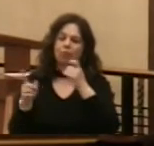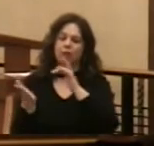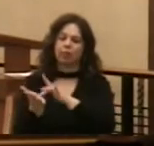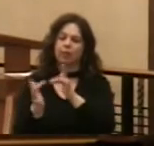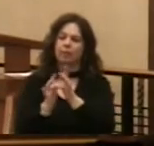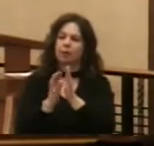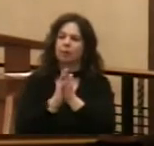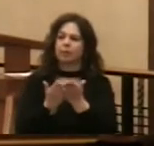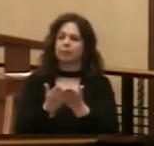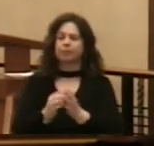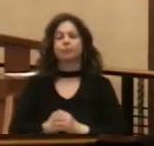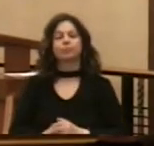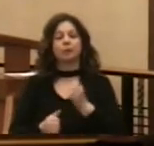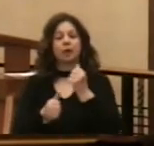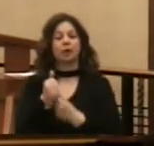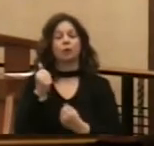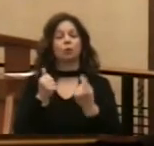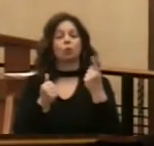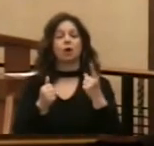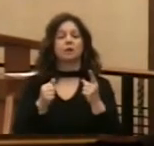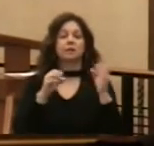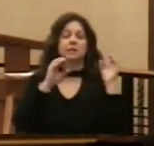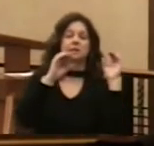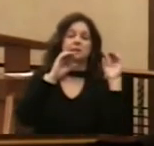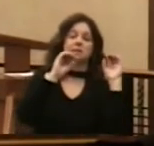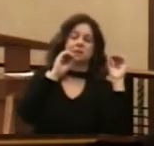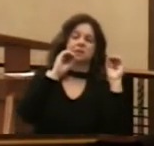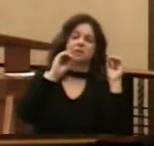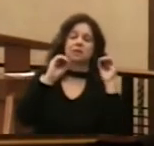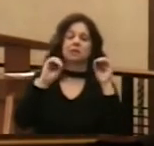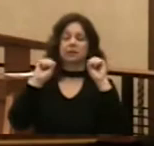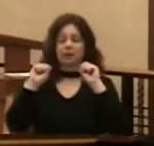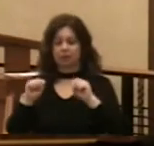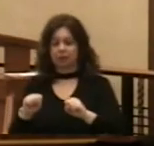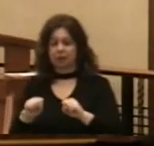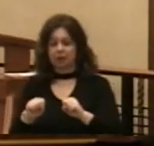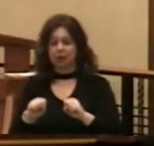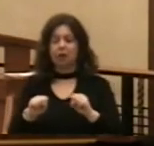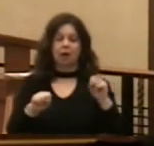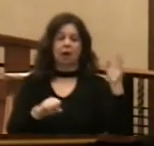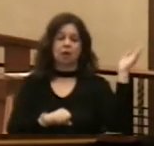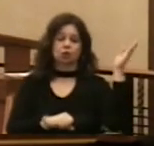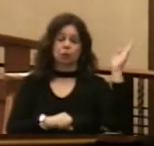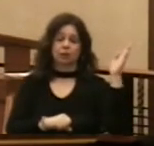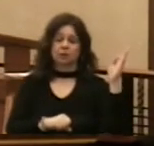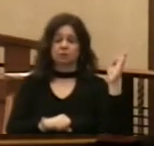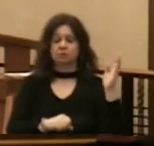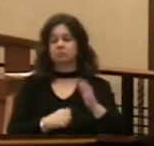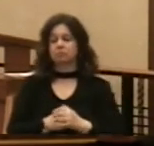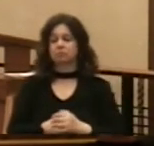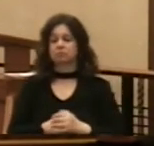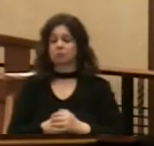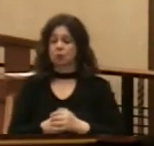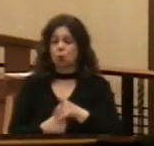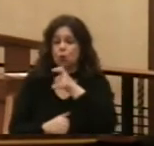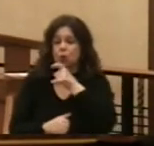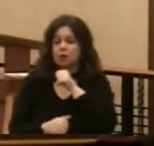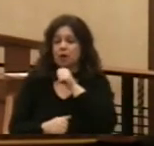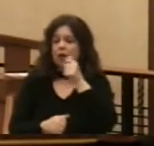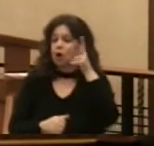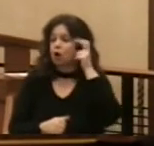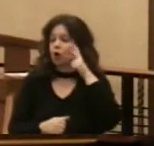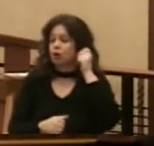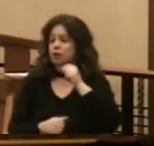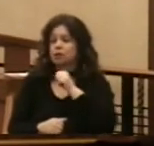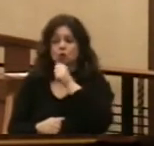these teachings could be a sermon all unto itself. For instance, who in our day hasn't heard someone say,